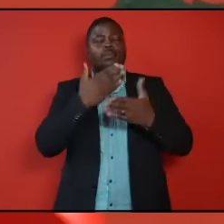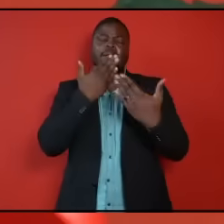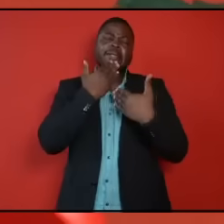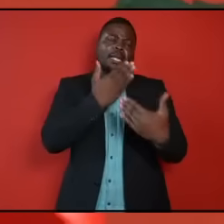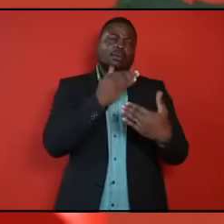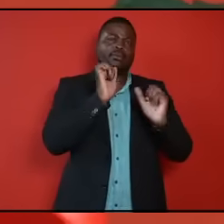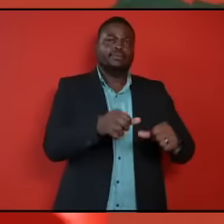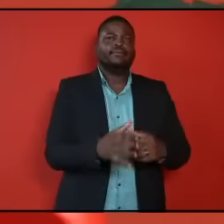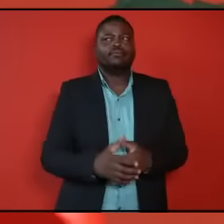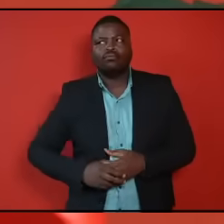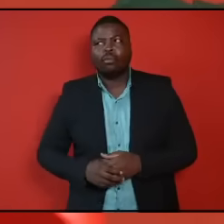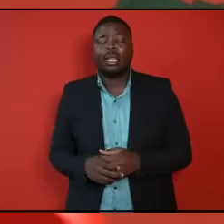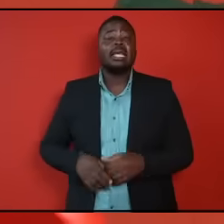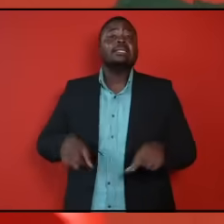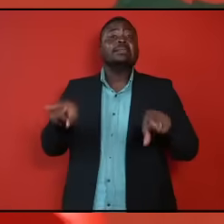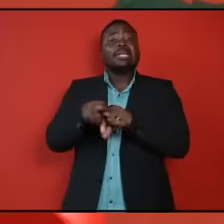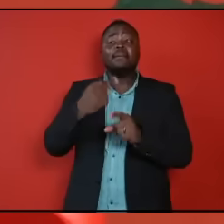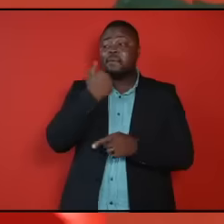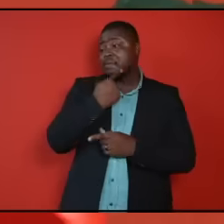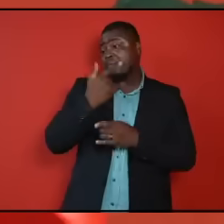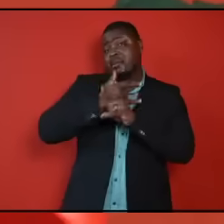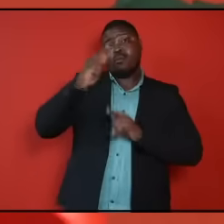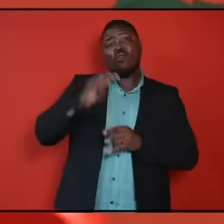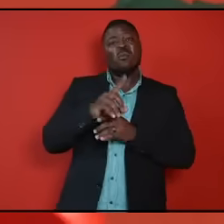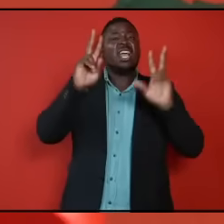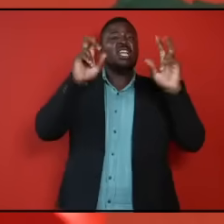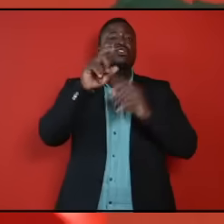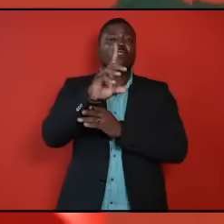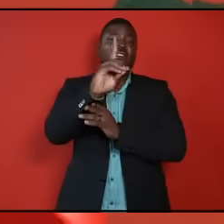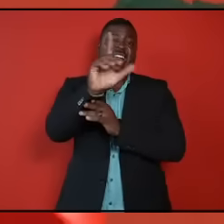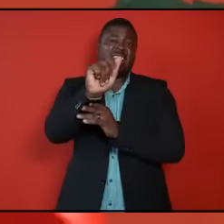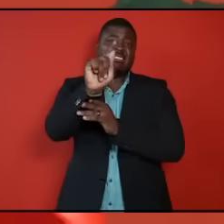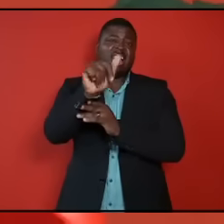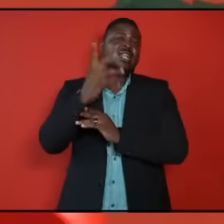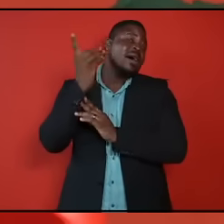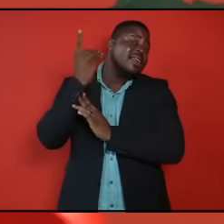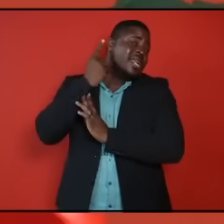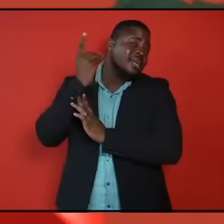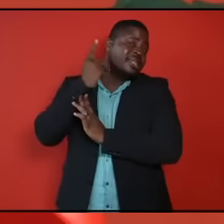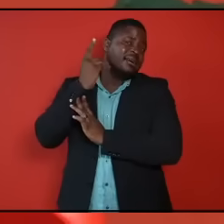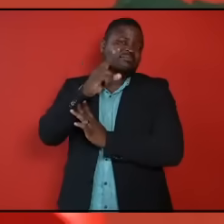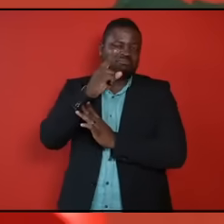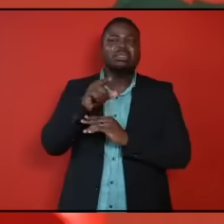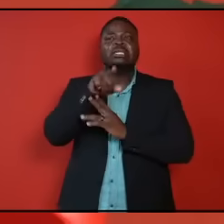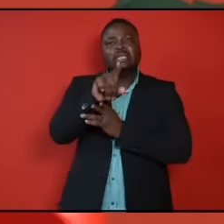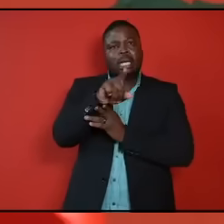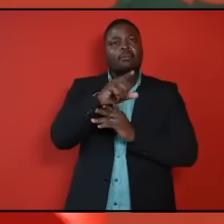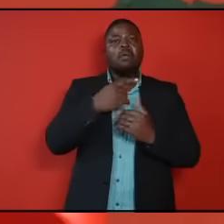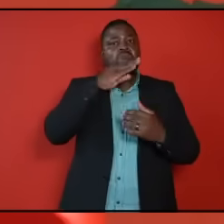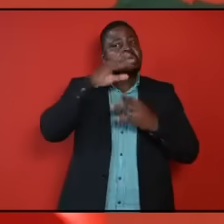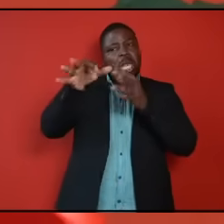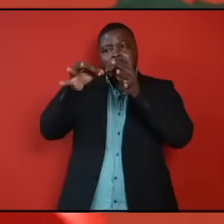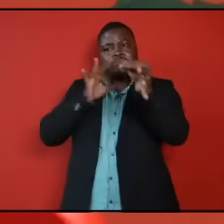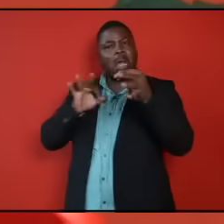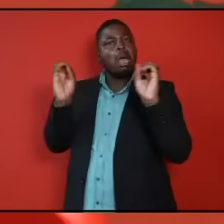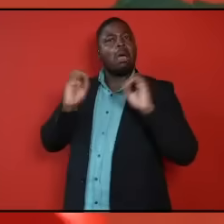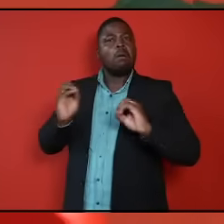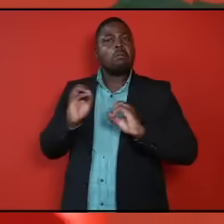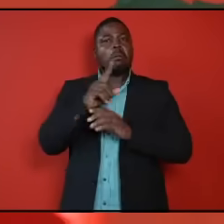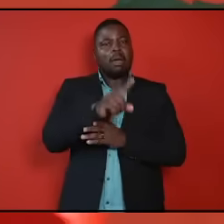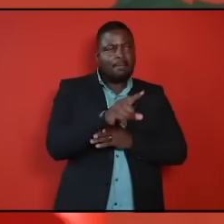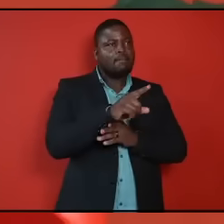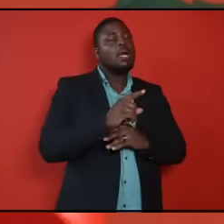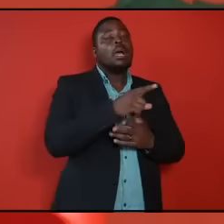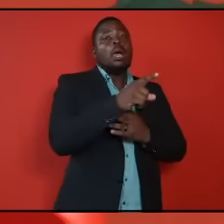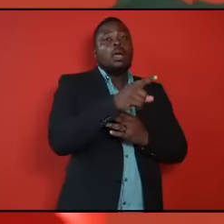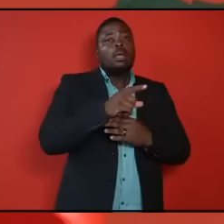the defeat of data and act time expiry. Our historic victory achieved through sustained parliamentary struggle and